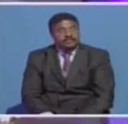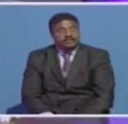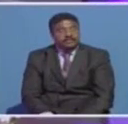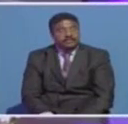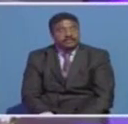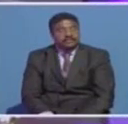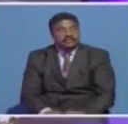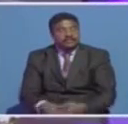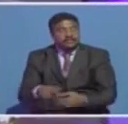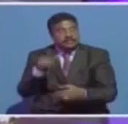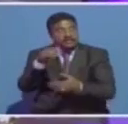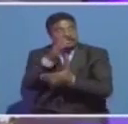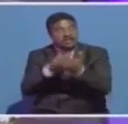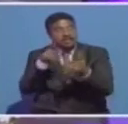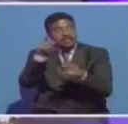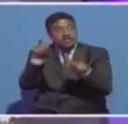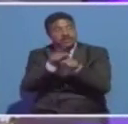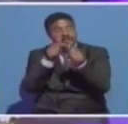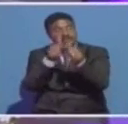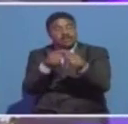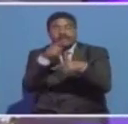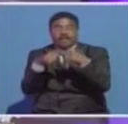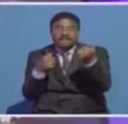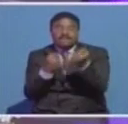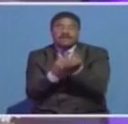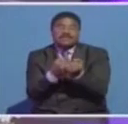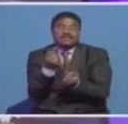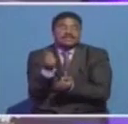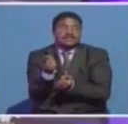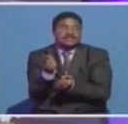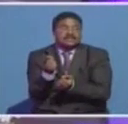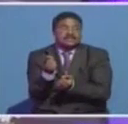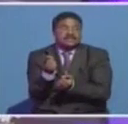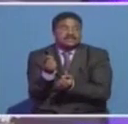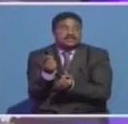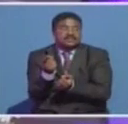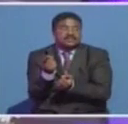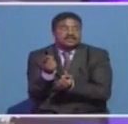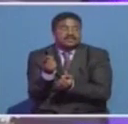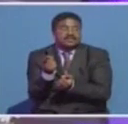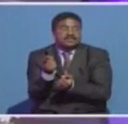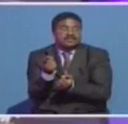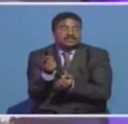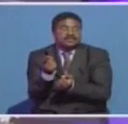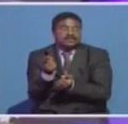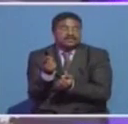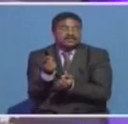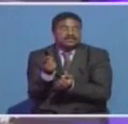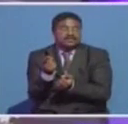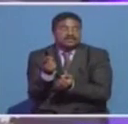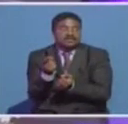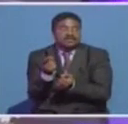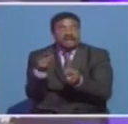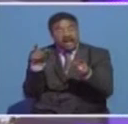funding to deal with, you know, that specific area. As at now, we've just been updating